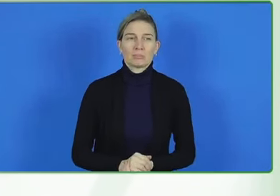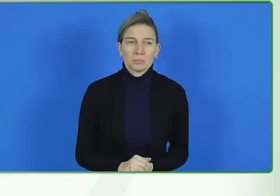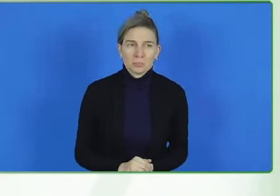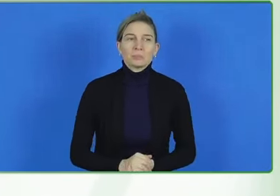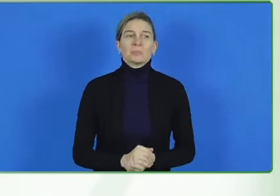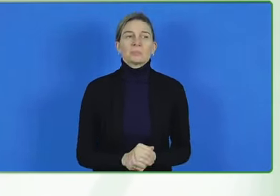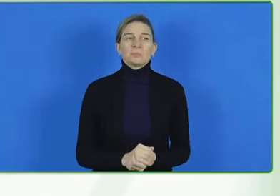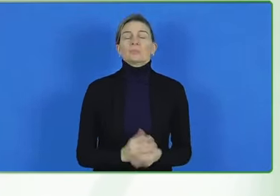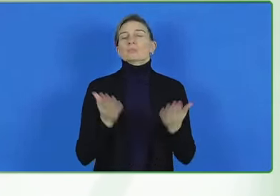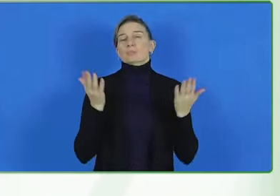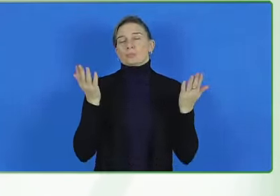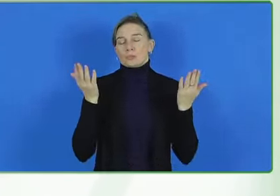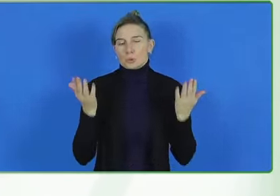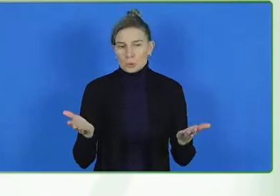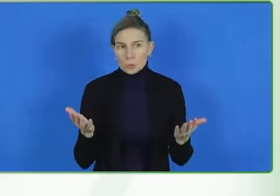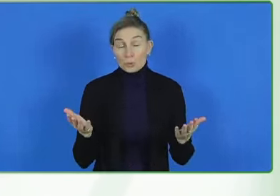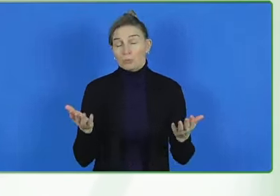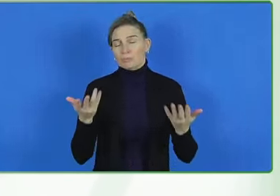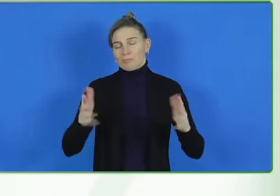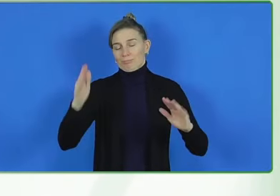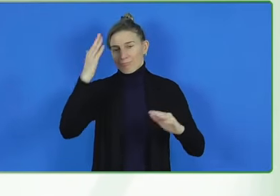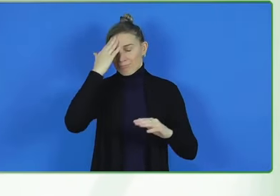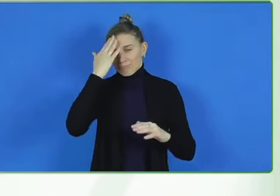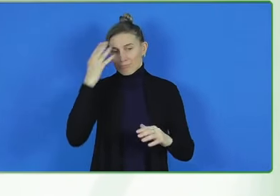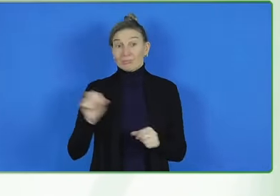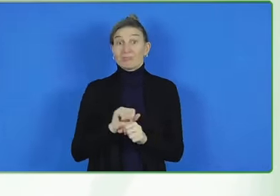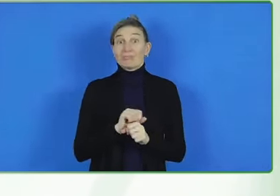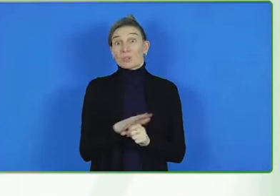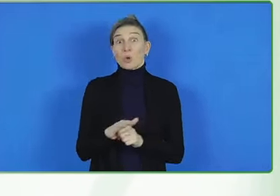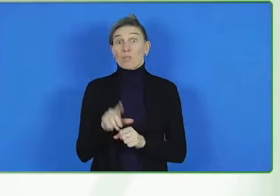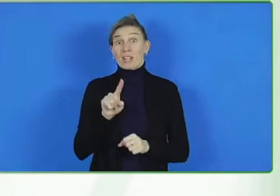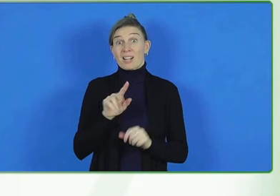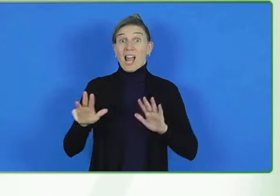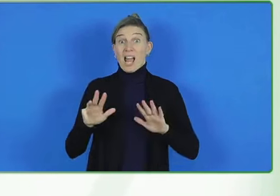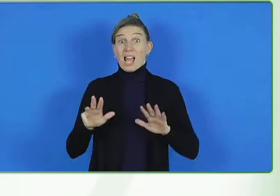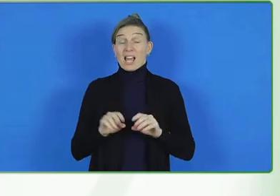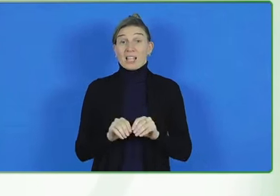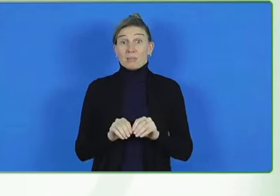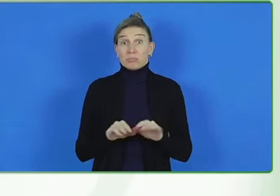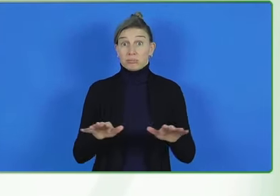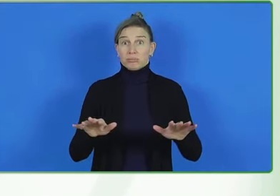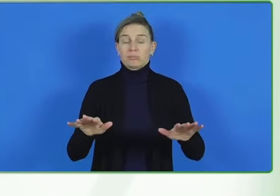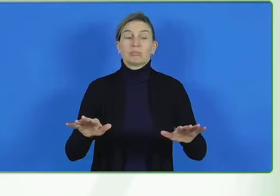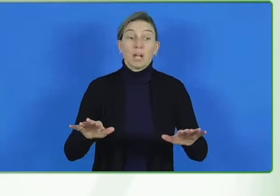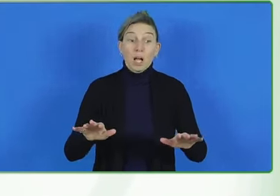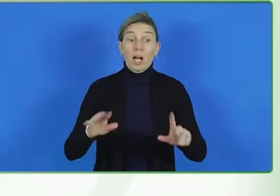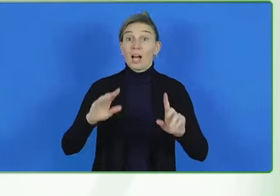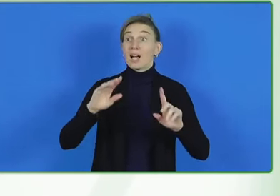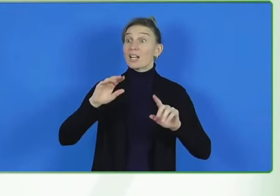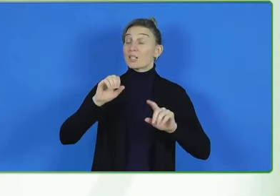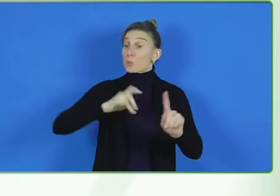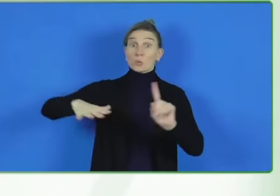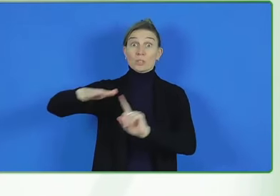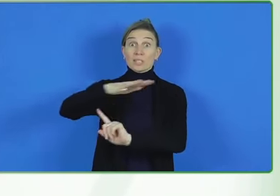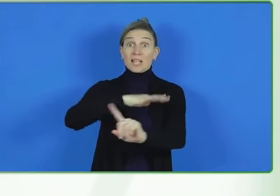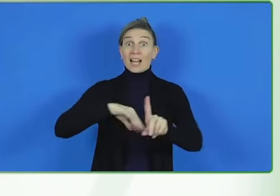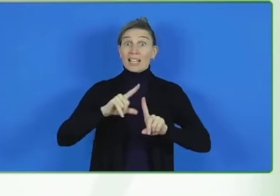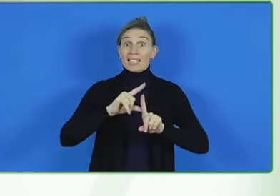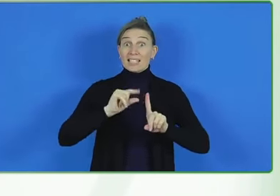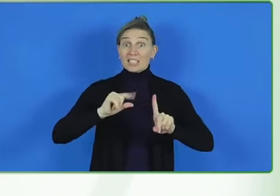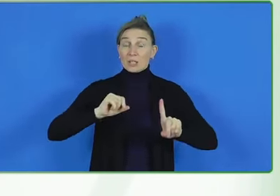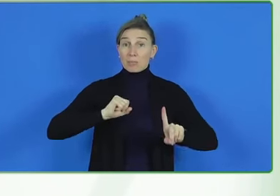knows, COVID-19 pandemic has accelerated the digitalization of society with a quantum